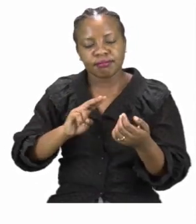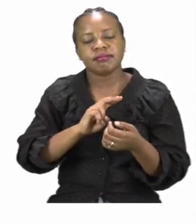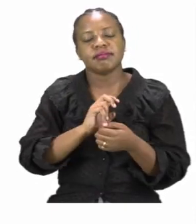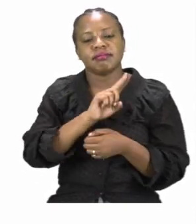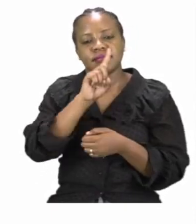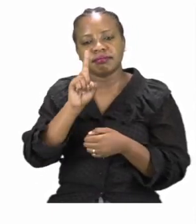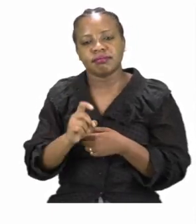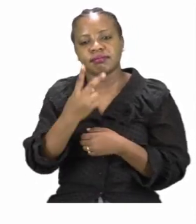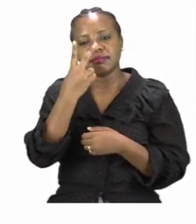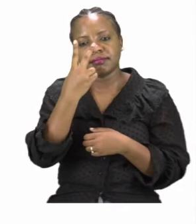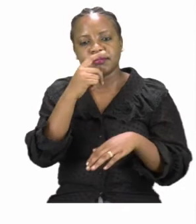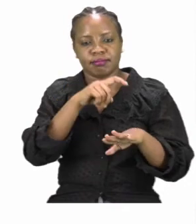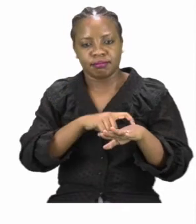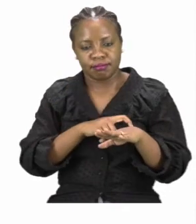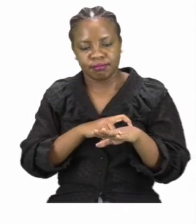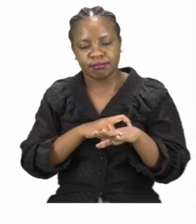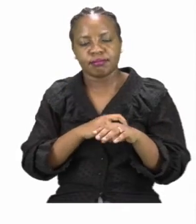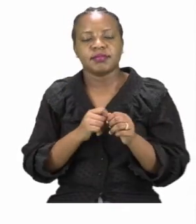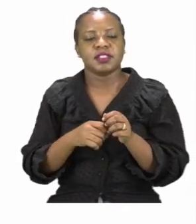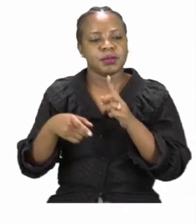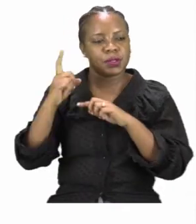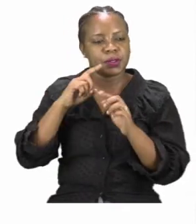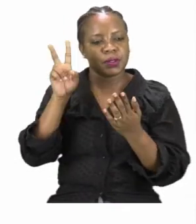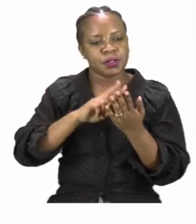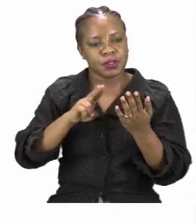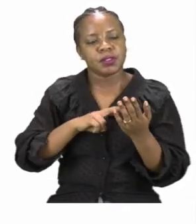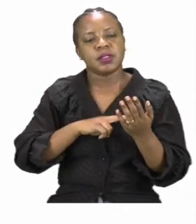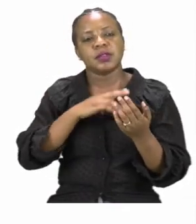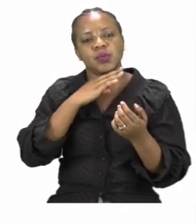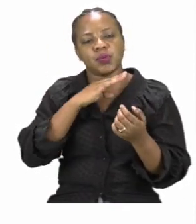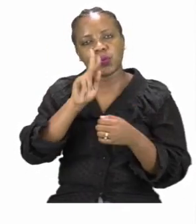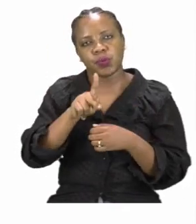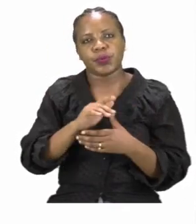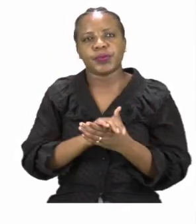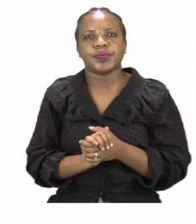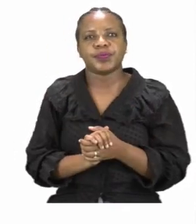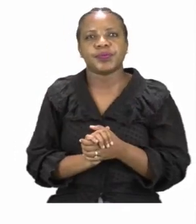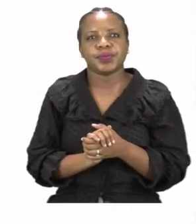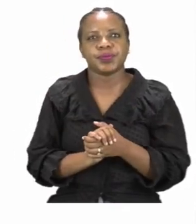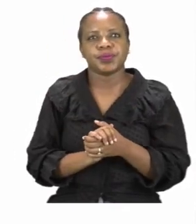passage again. Are you ready, everyone? Let's go.